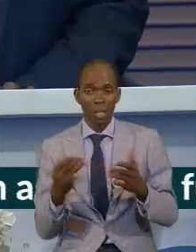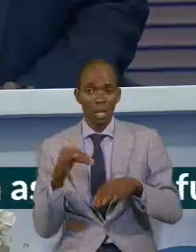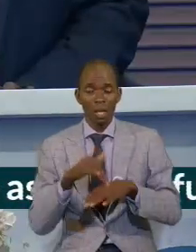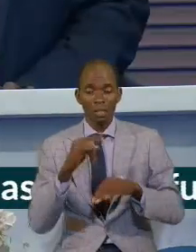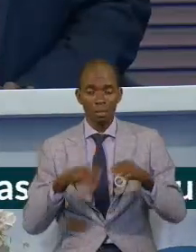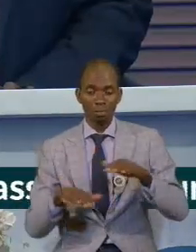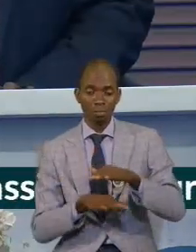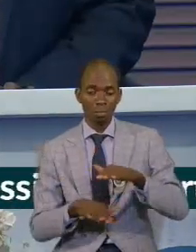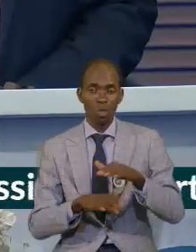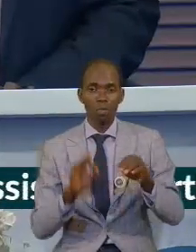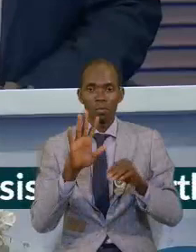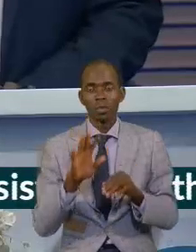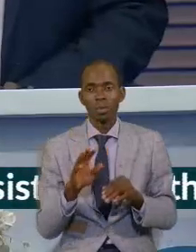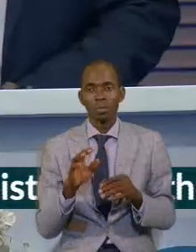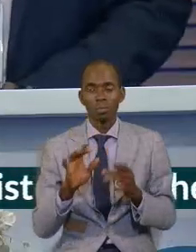JCK.